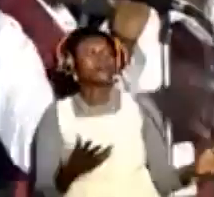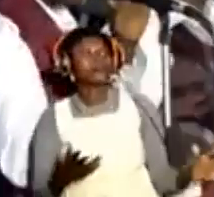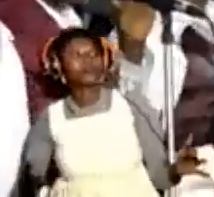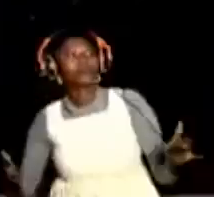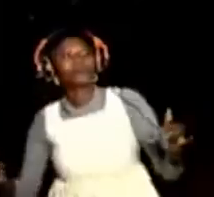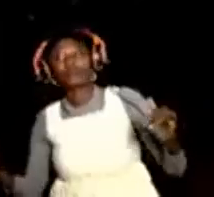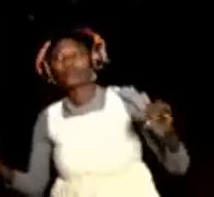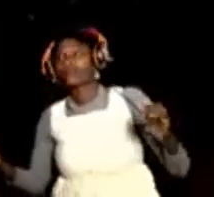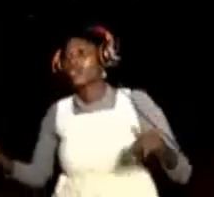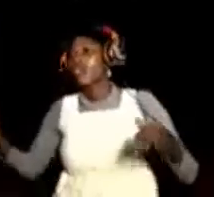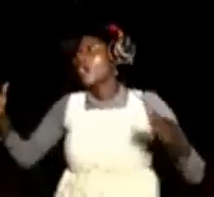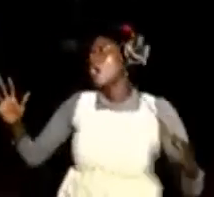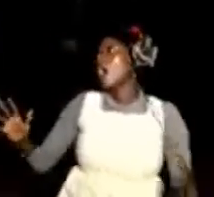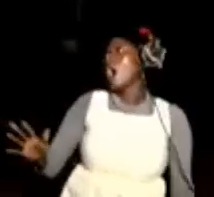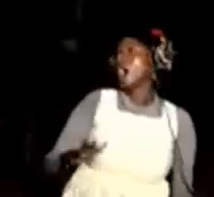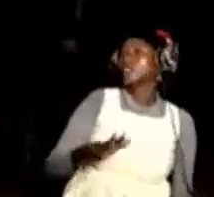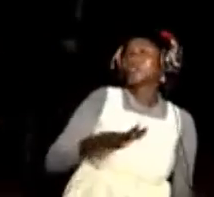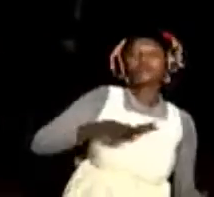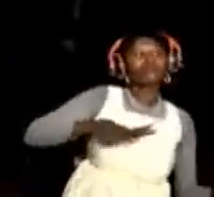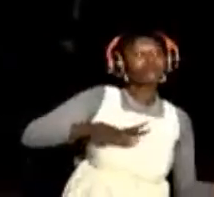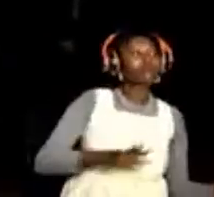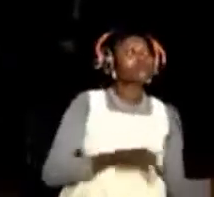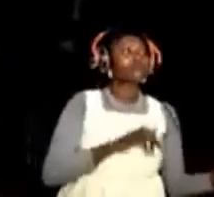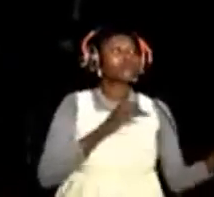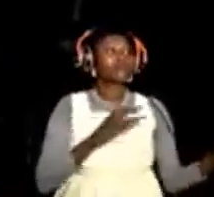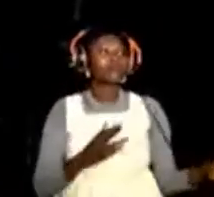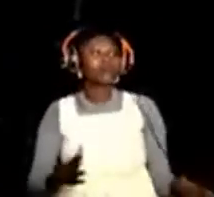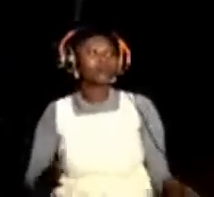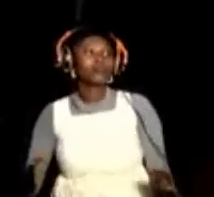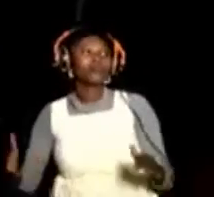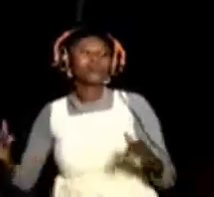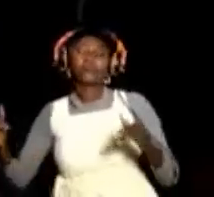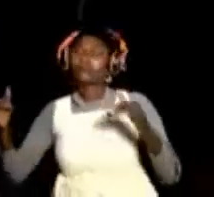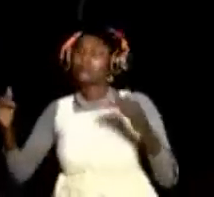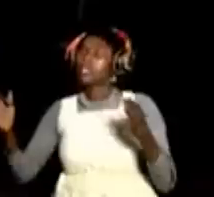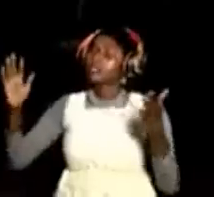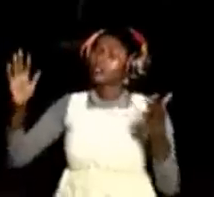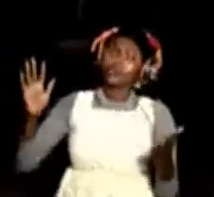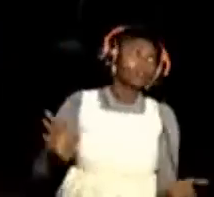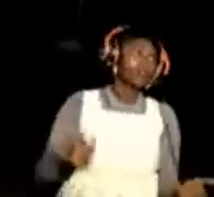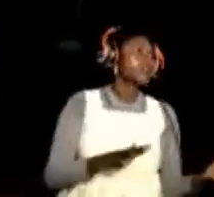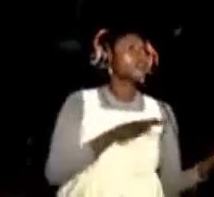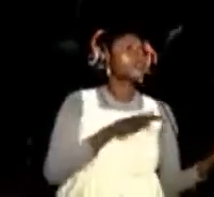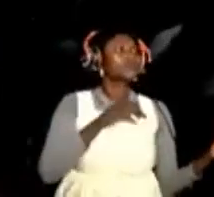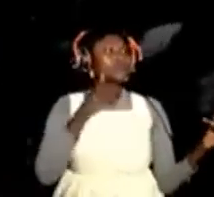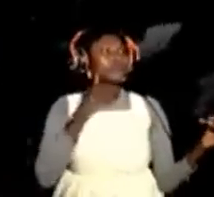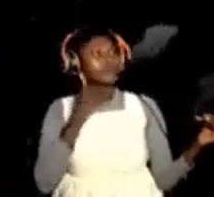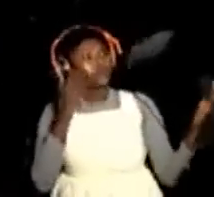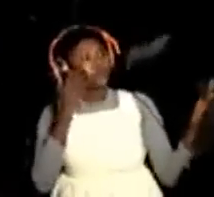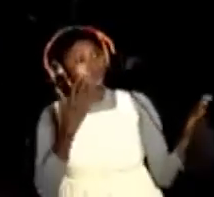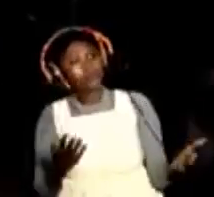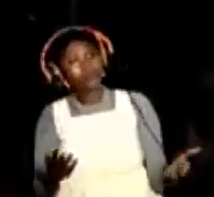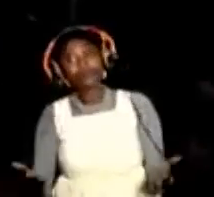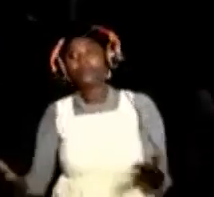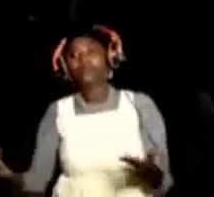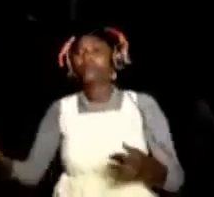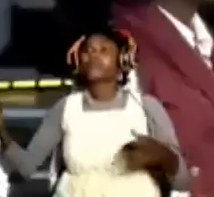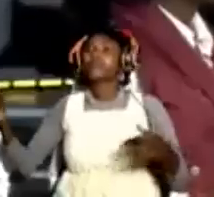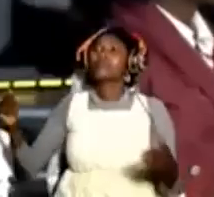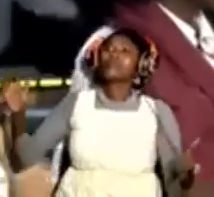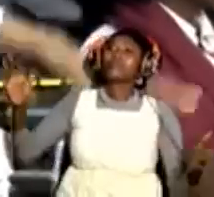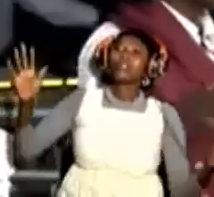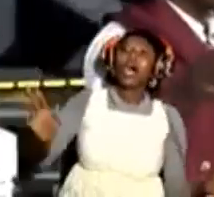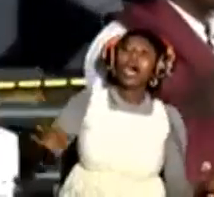Those Satans cast me out. But me have all. Faith has gone. Oh, I has gone.